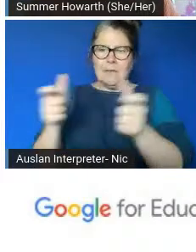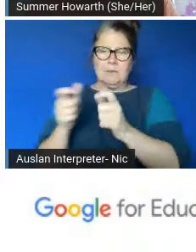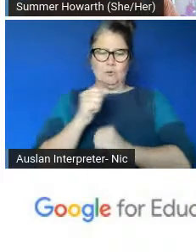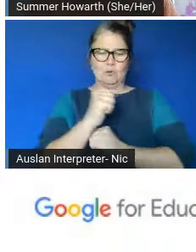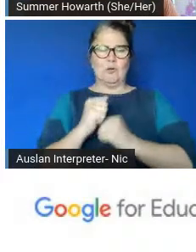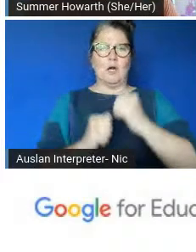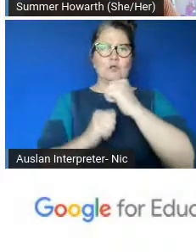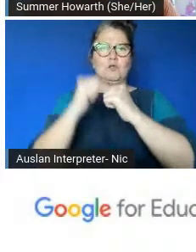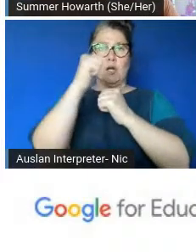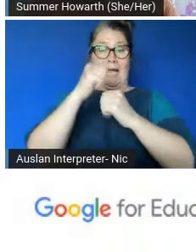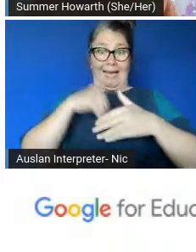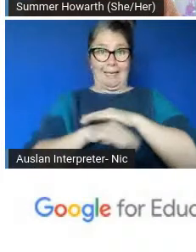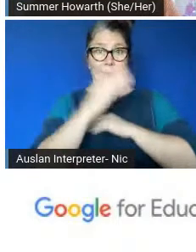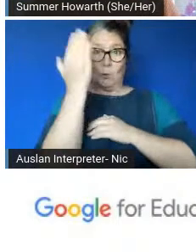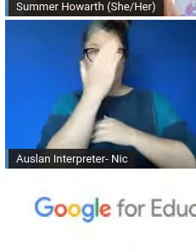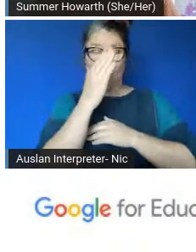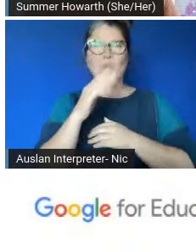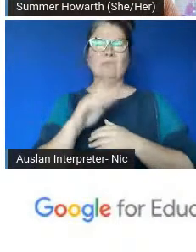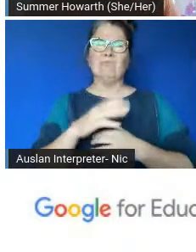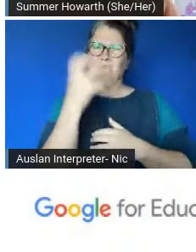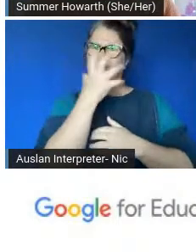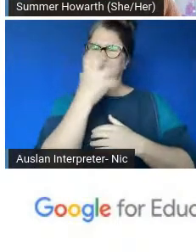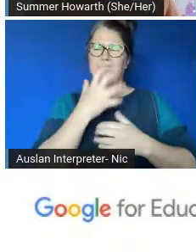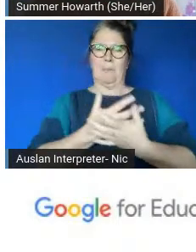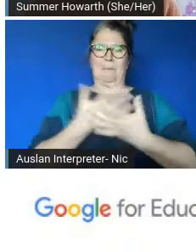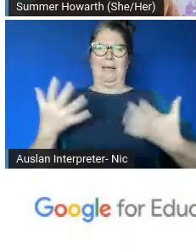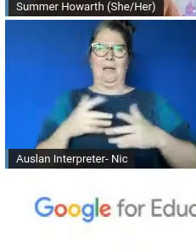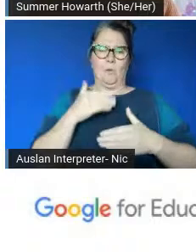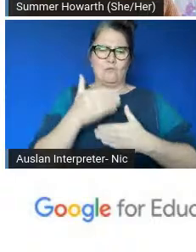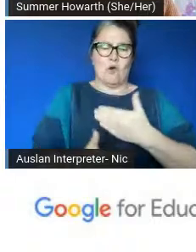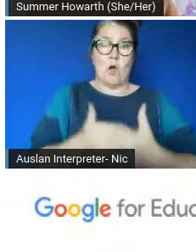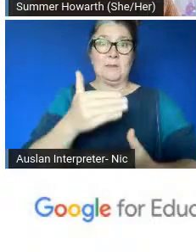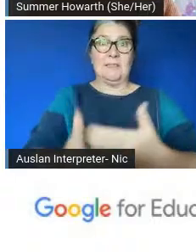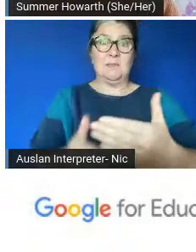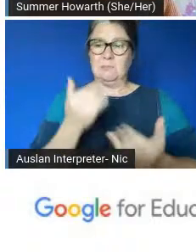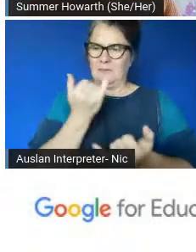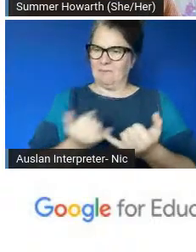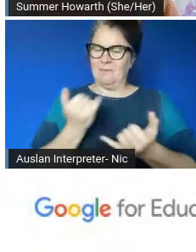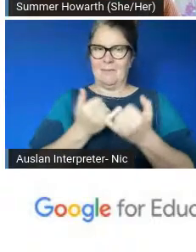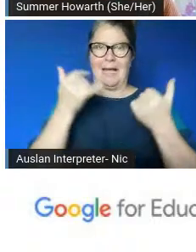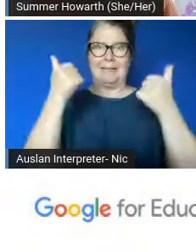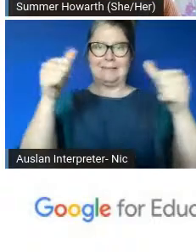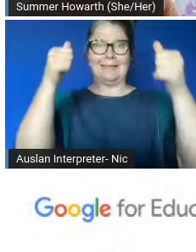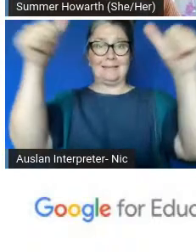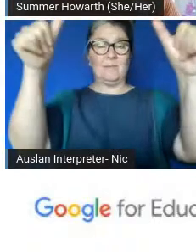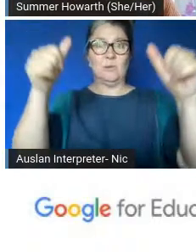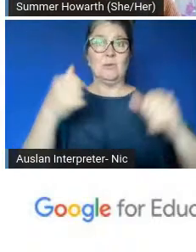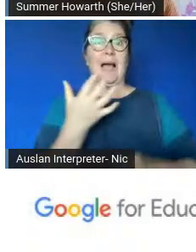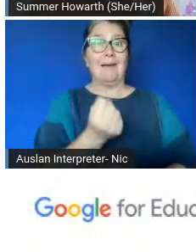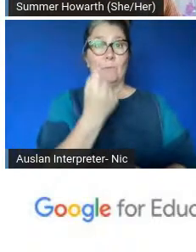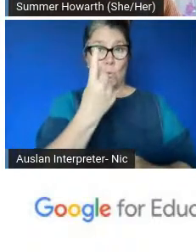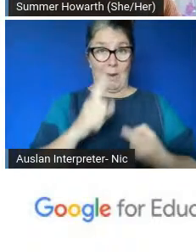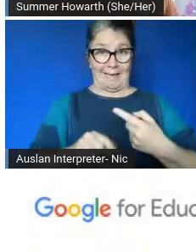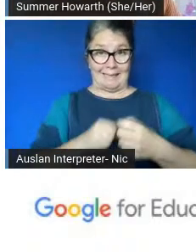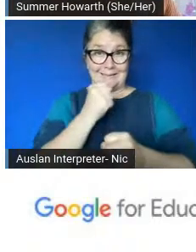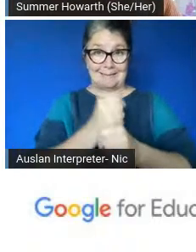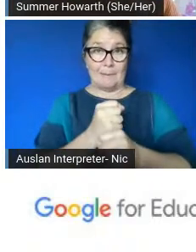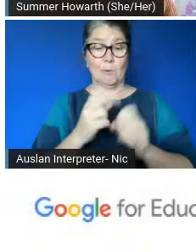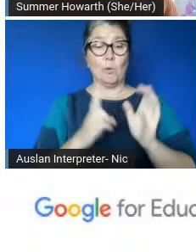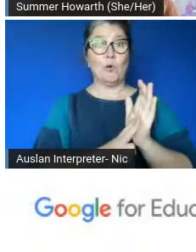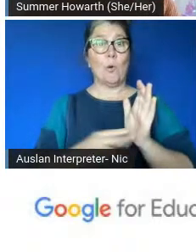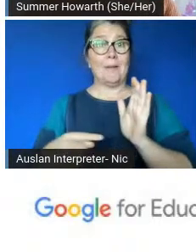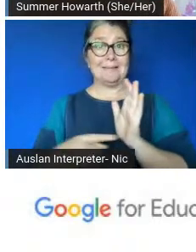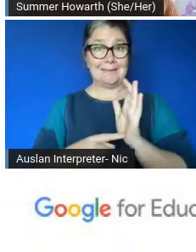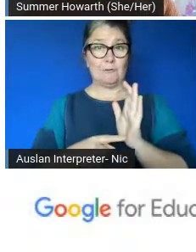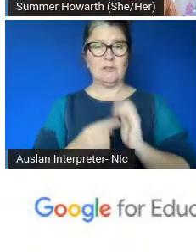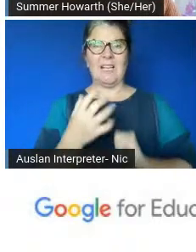is an incredibly successful one. For example, in the Northern Territory, you've got about 14 schools, mostly